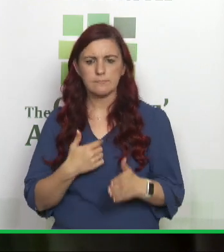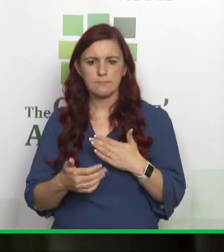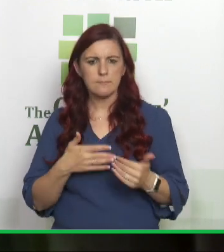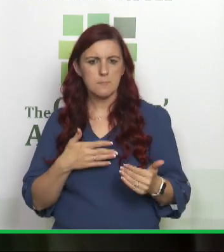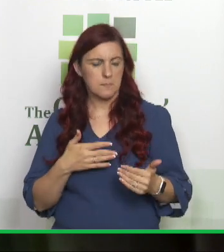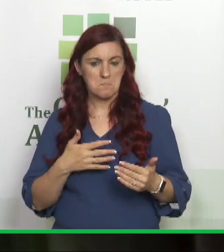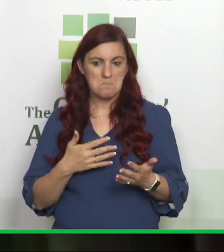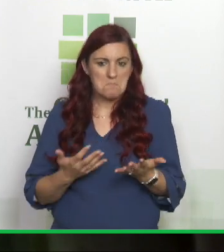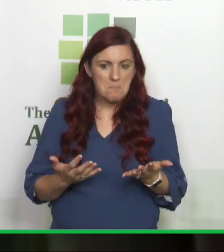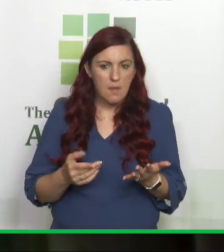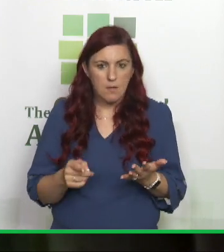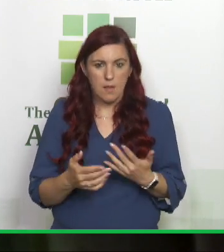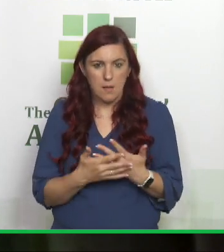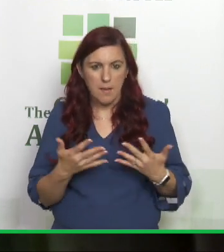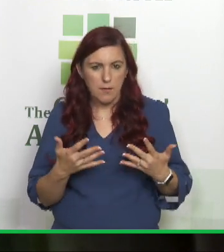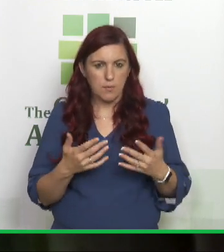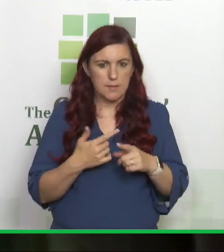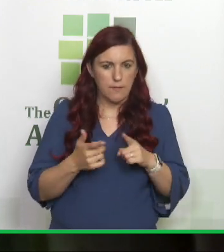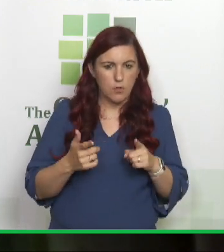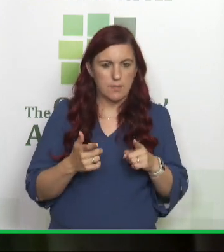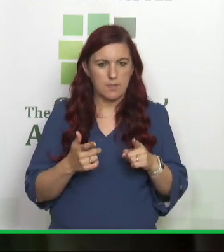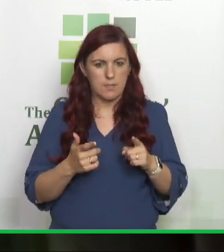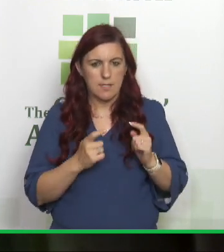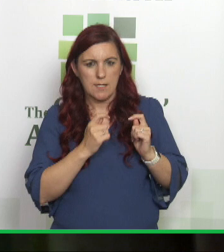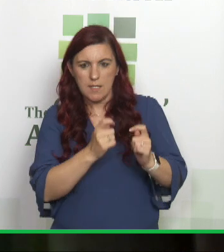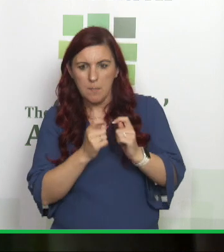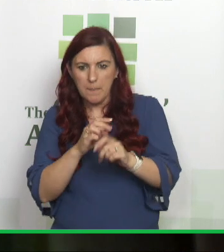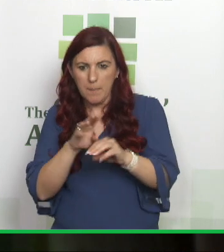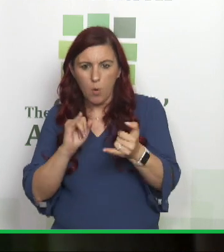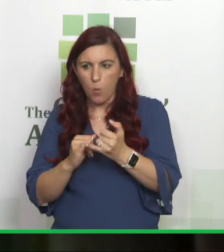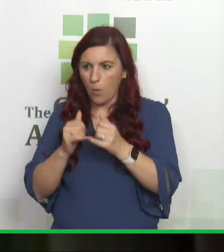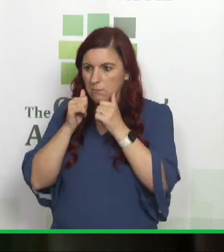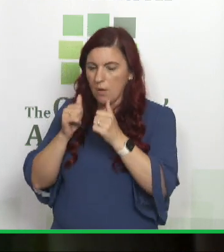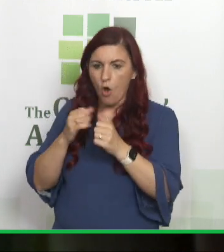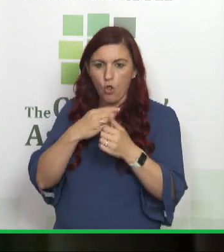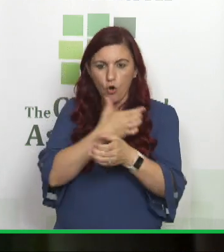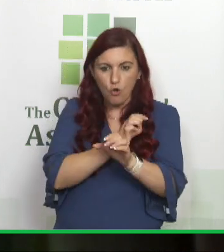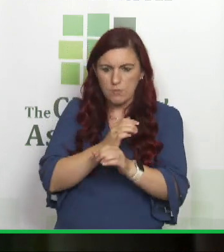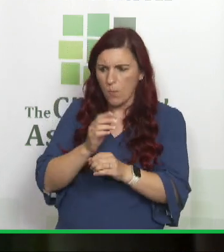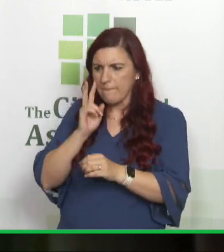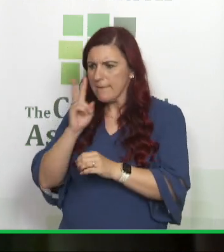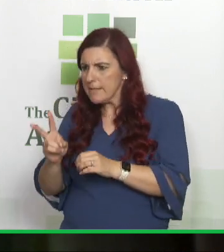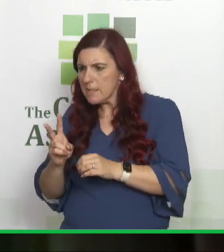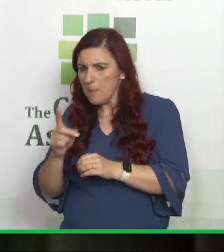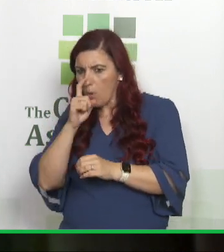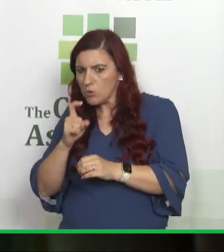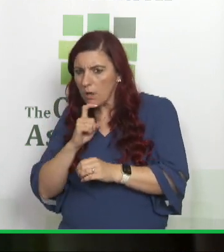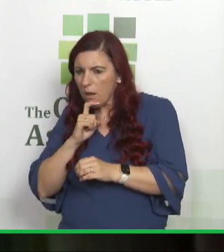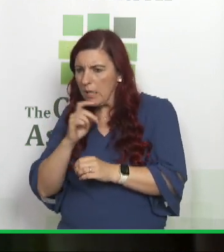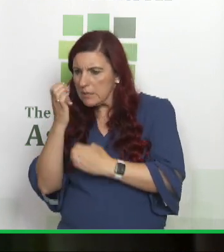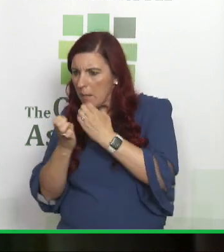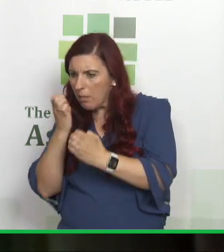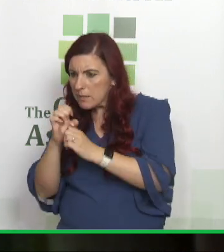despite the number of country delegations who have visited Portugal and examined their model, not one have implemented